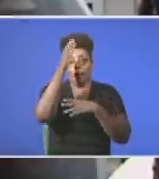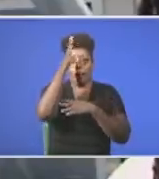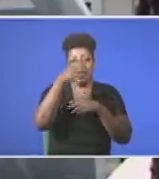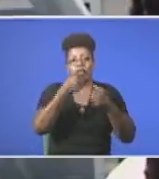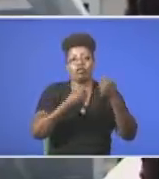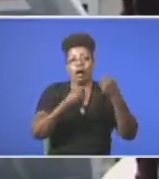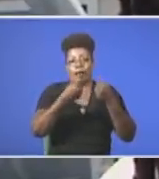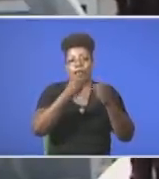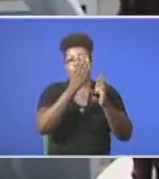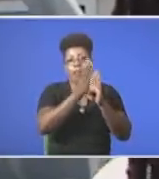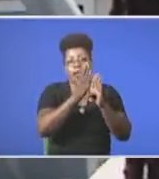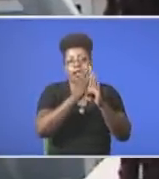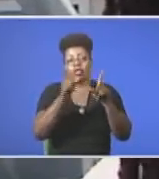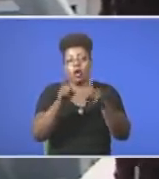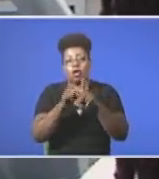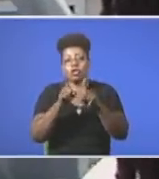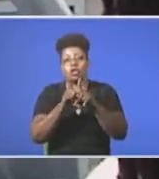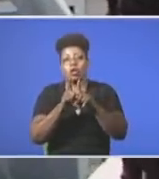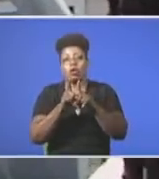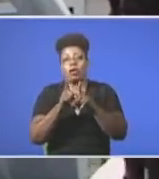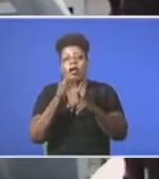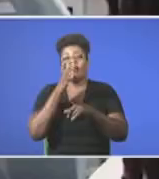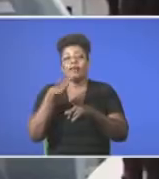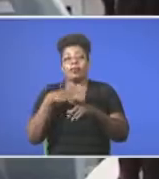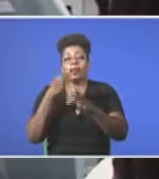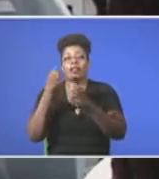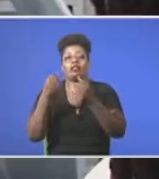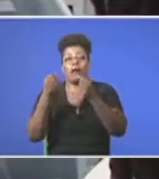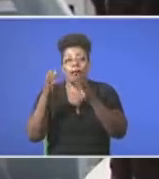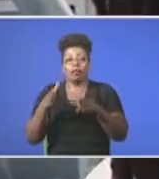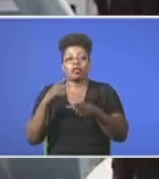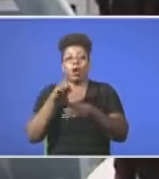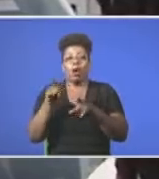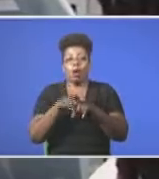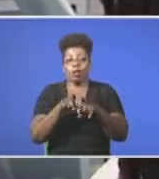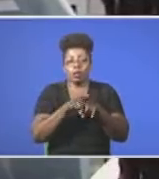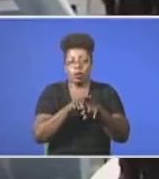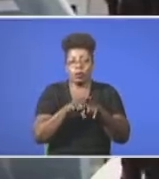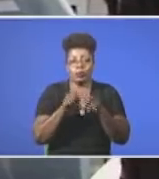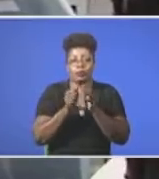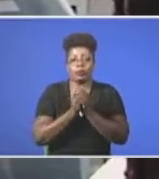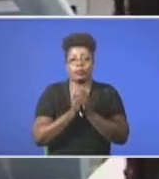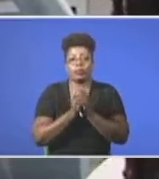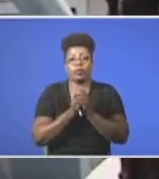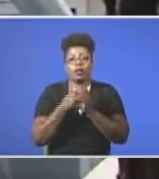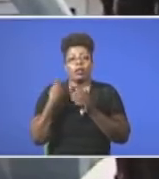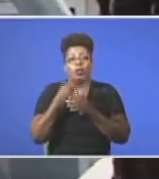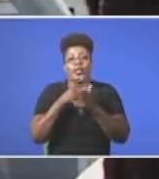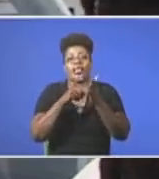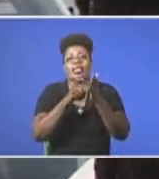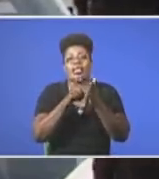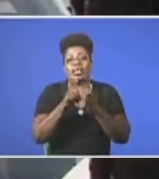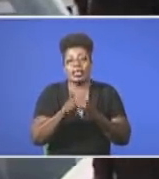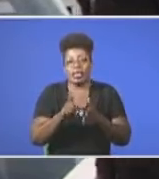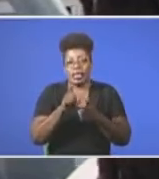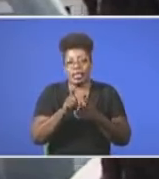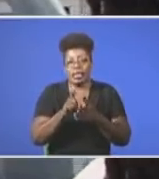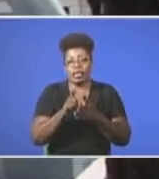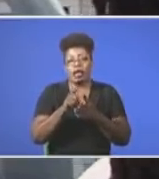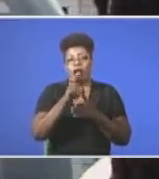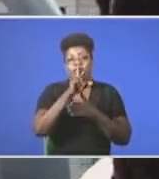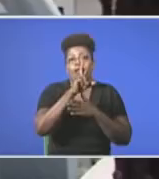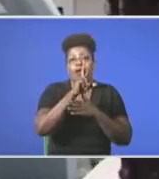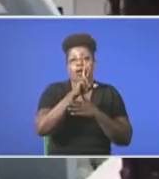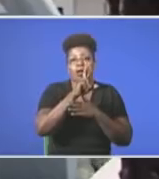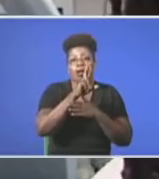driving these buses, we have females drivers also. And they're in desperate need of restroom